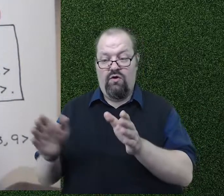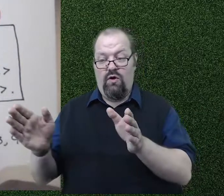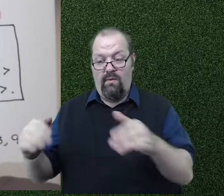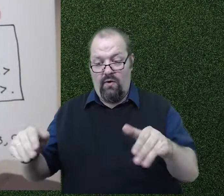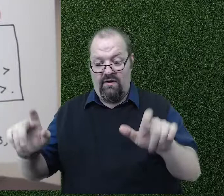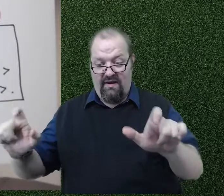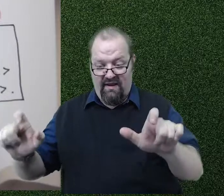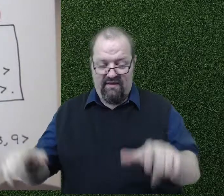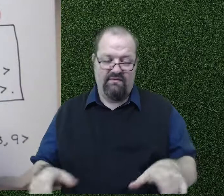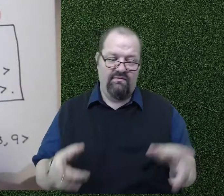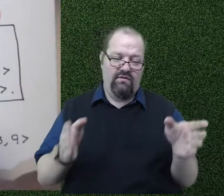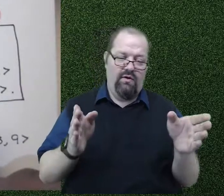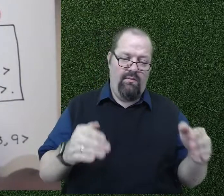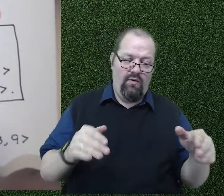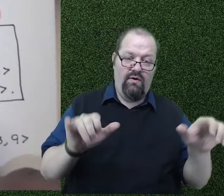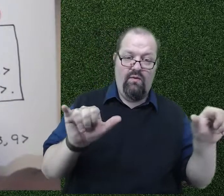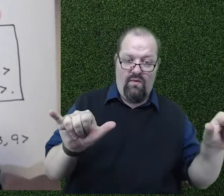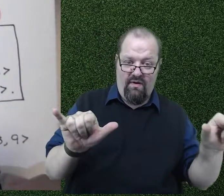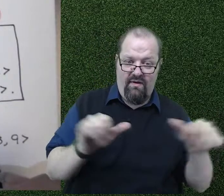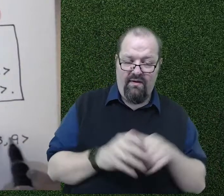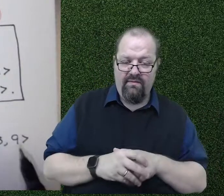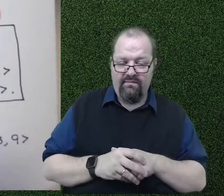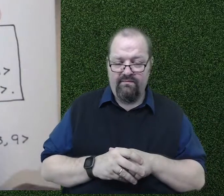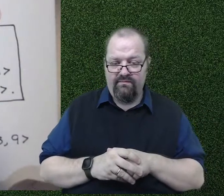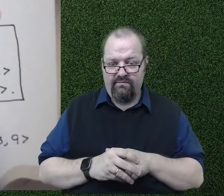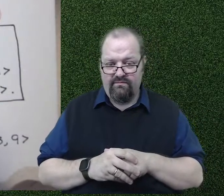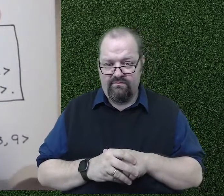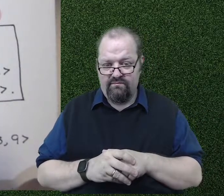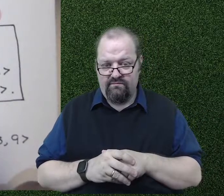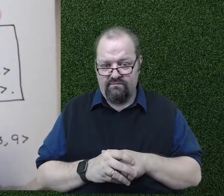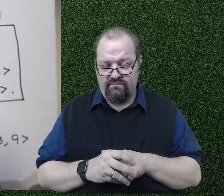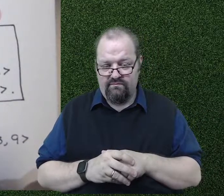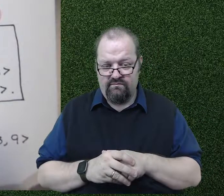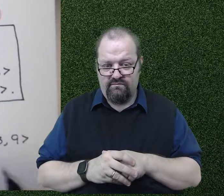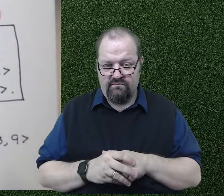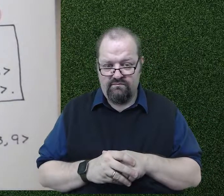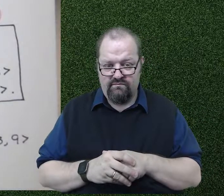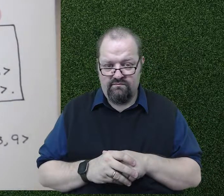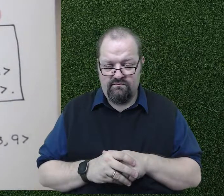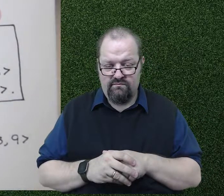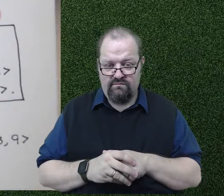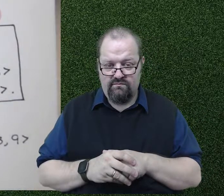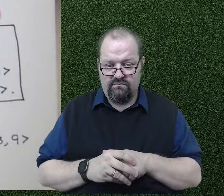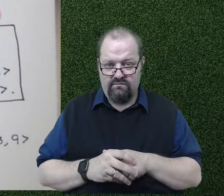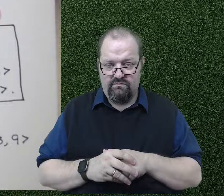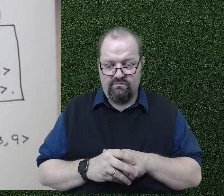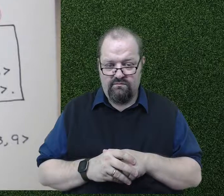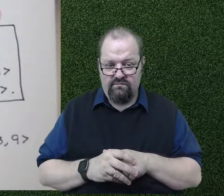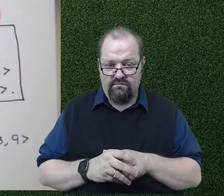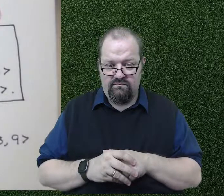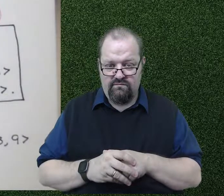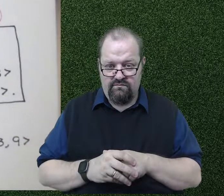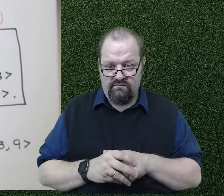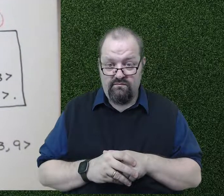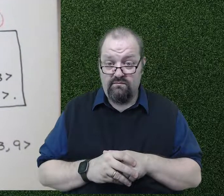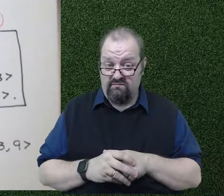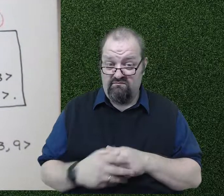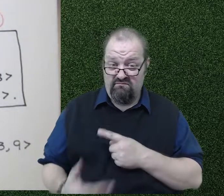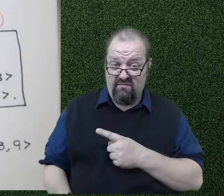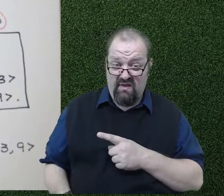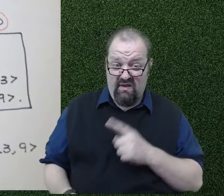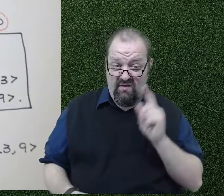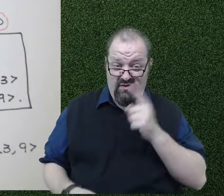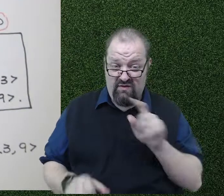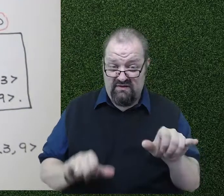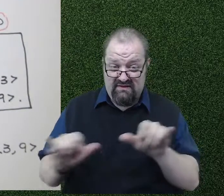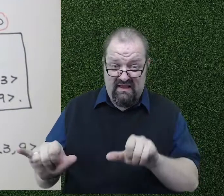9 minus 3 is 6. 7 minus 9 is negative 2. Does that look like what we've got